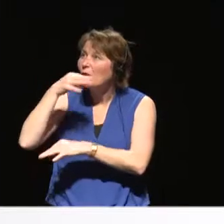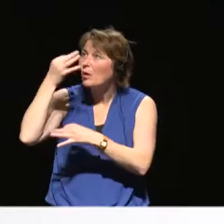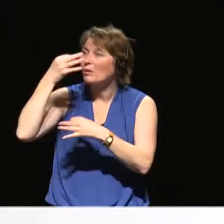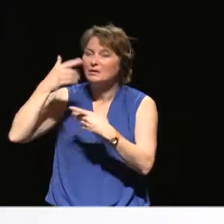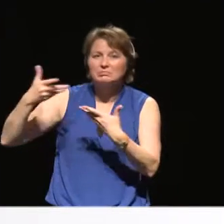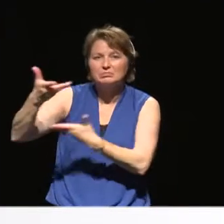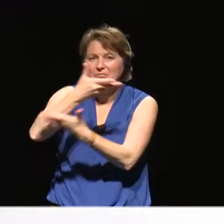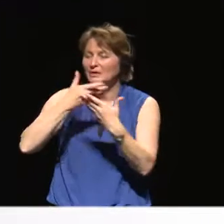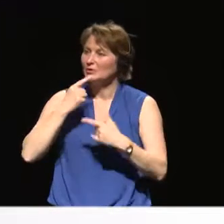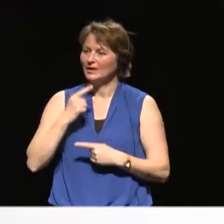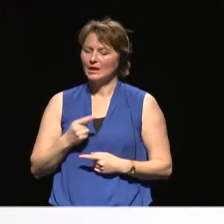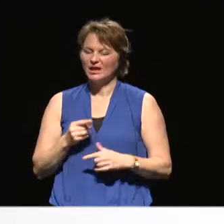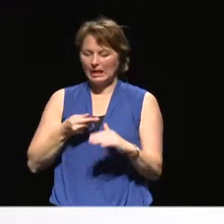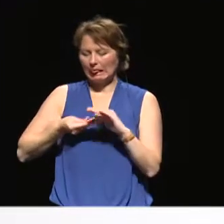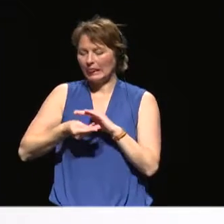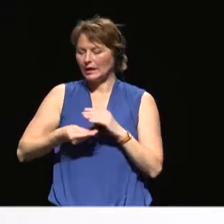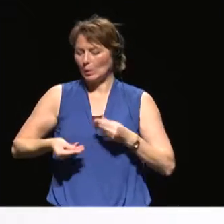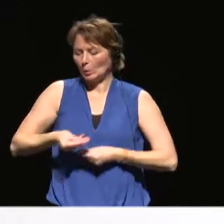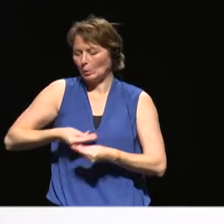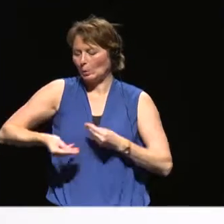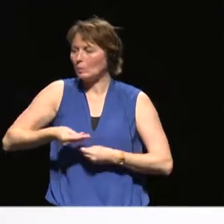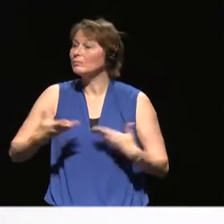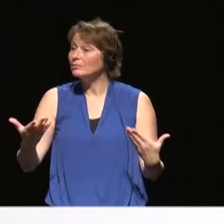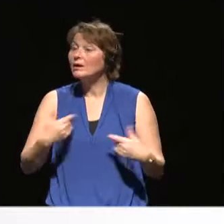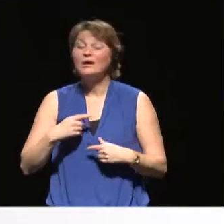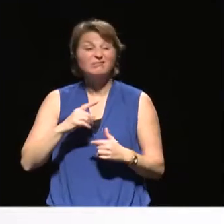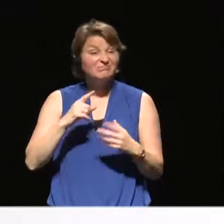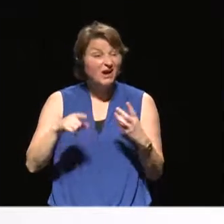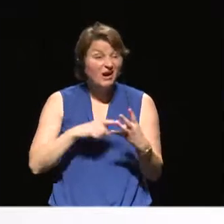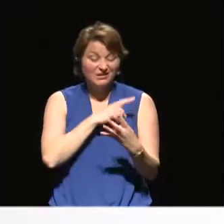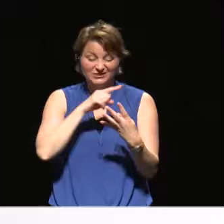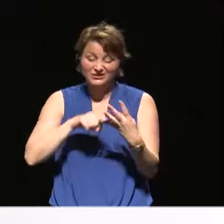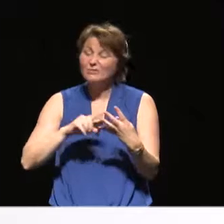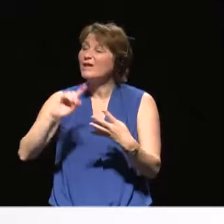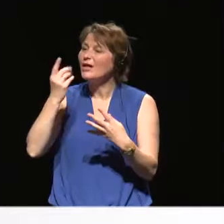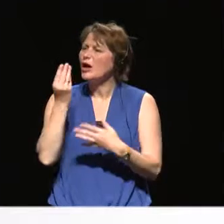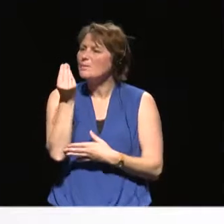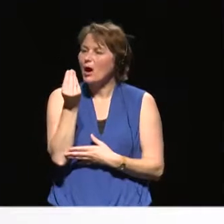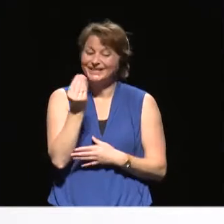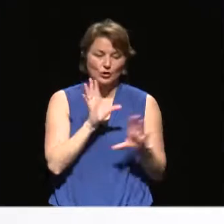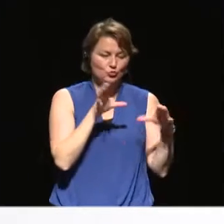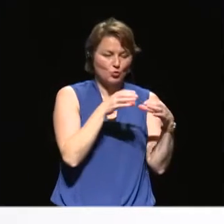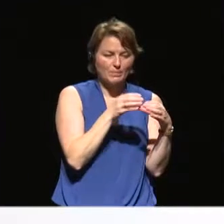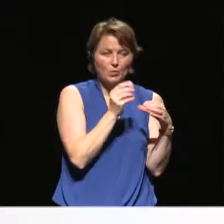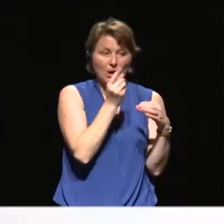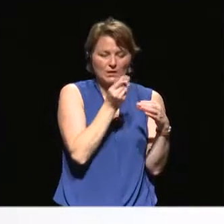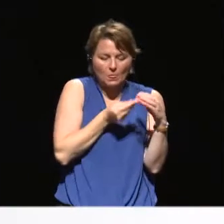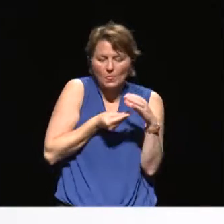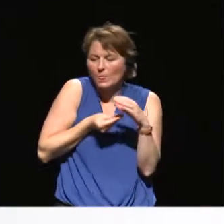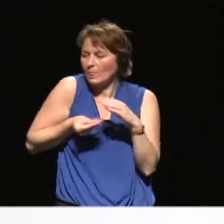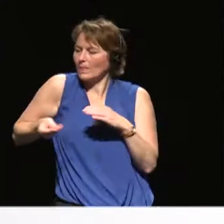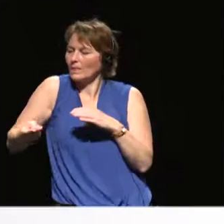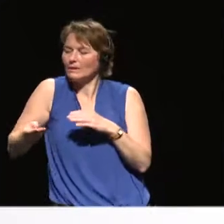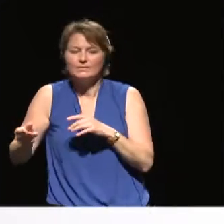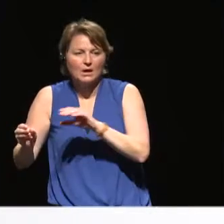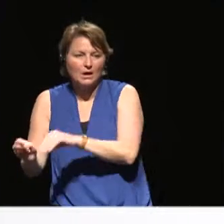illegally traded. We talk about the redistribution of assets in countries from one group to another. When you